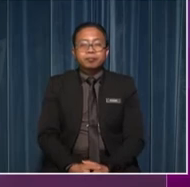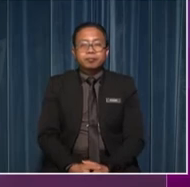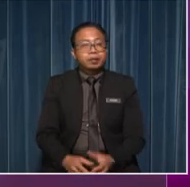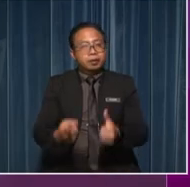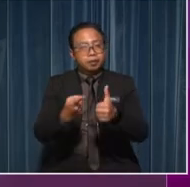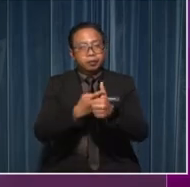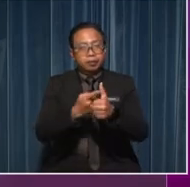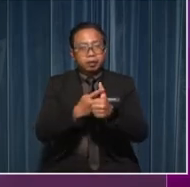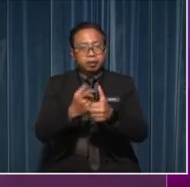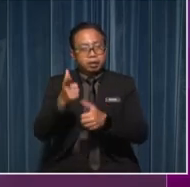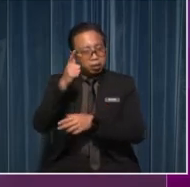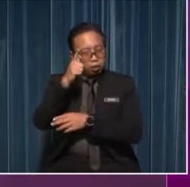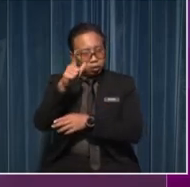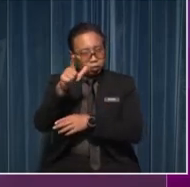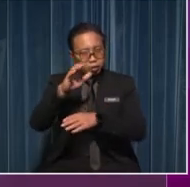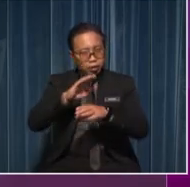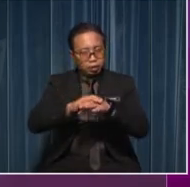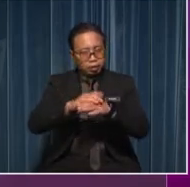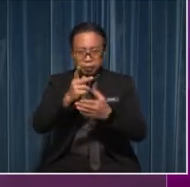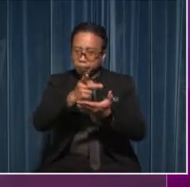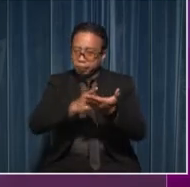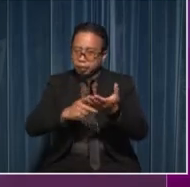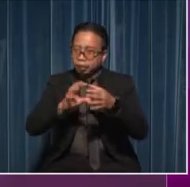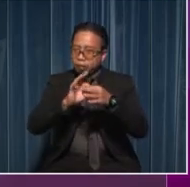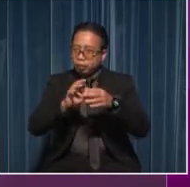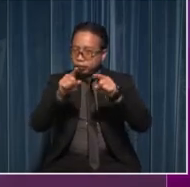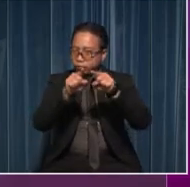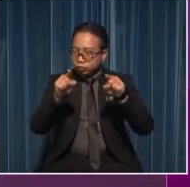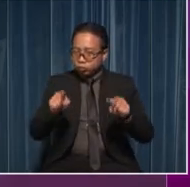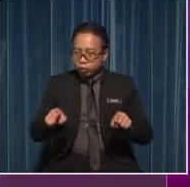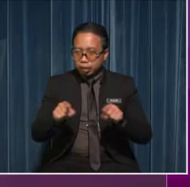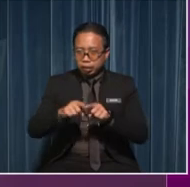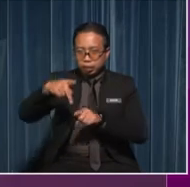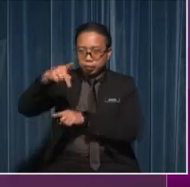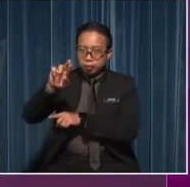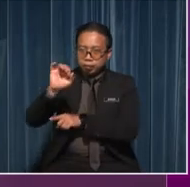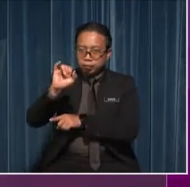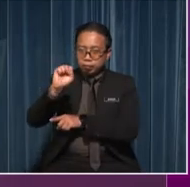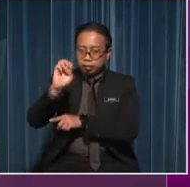First, let's look at the parts of a square prism.